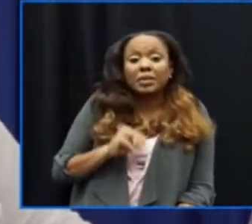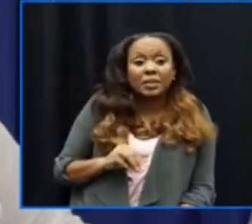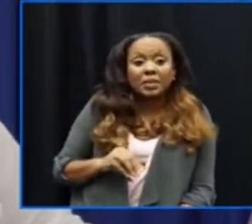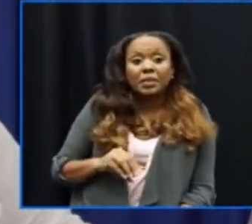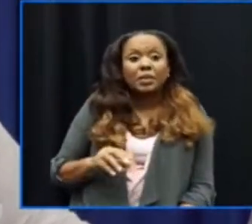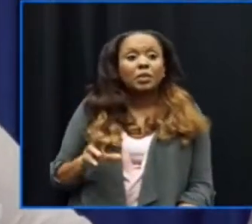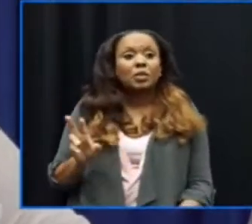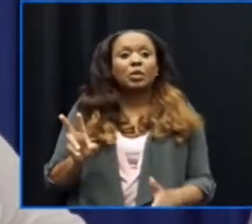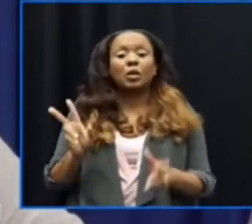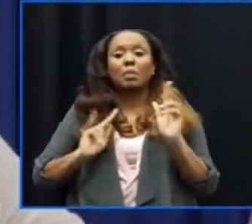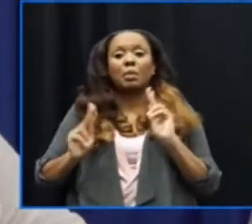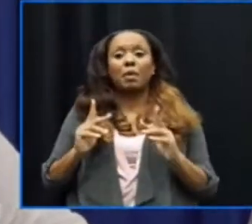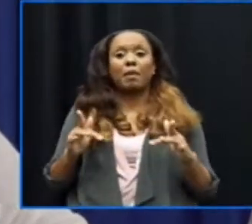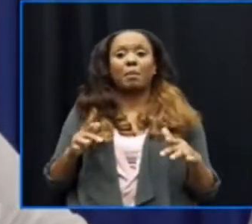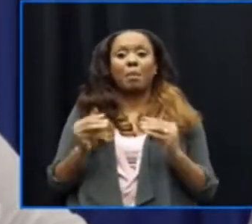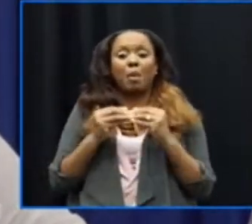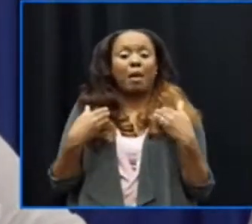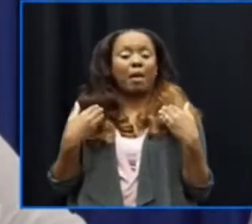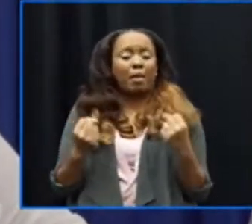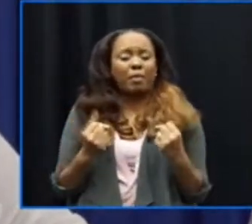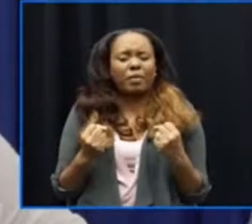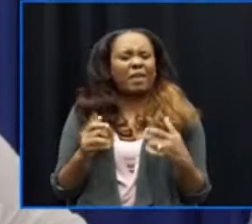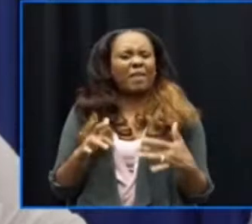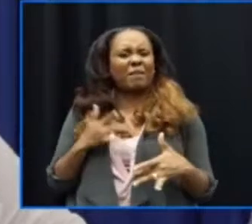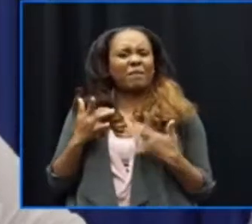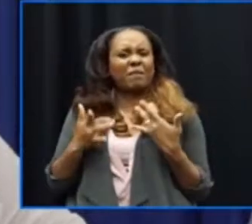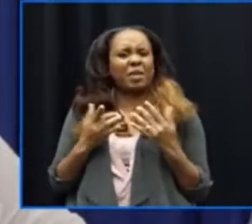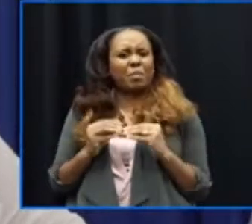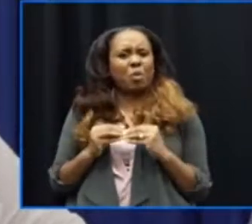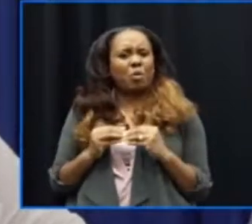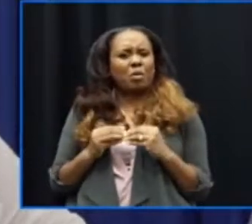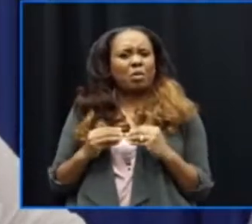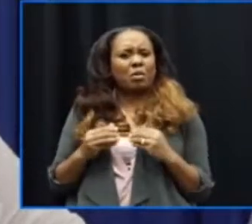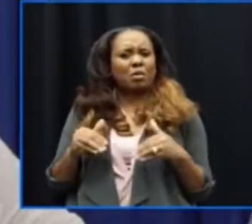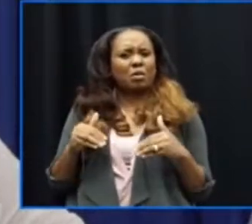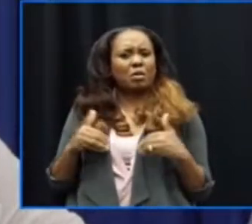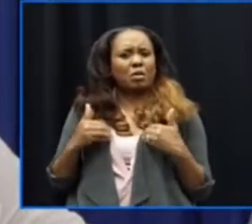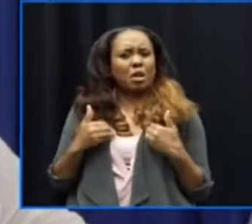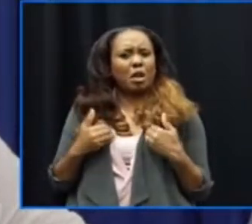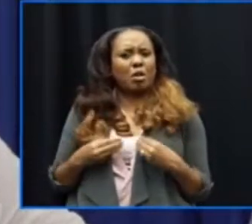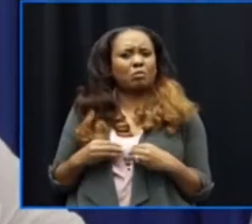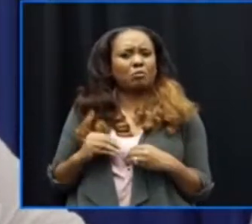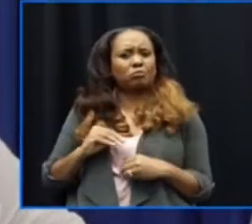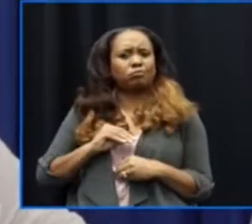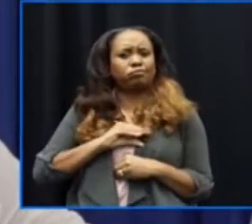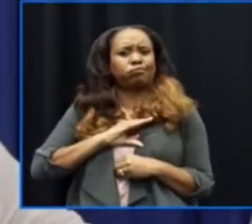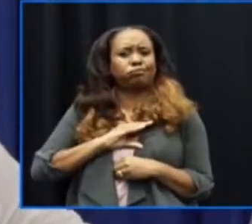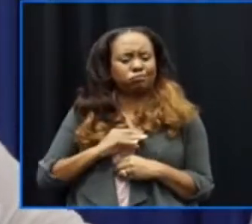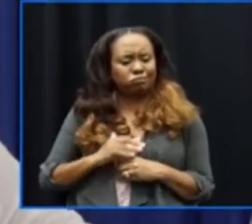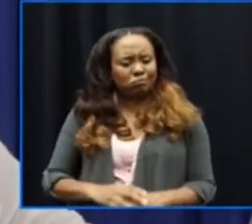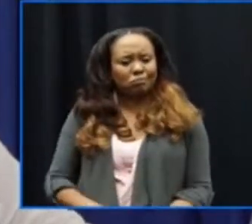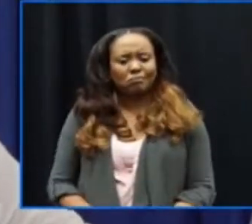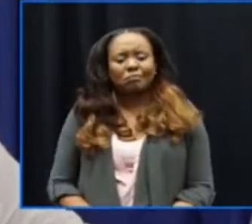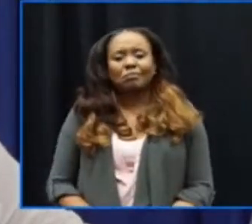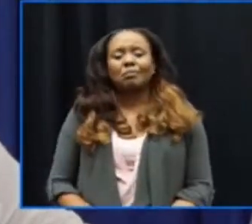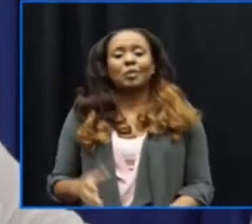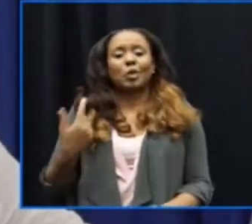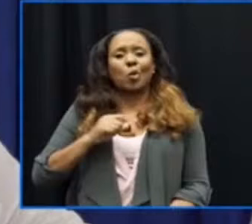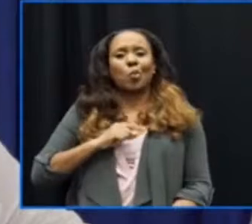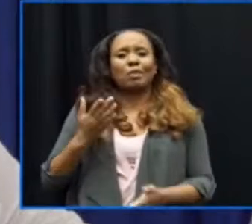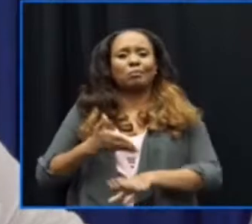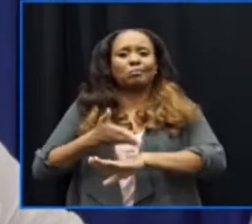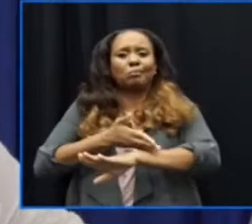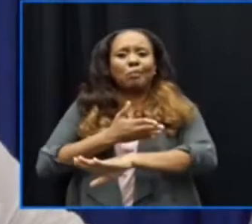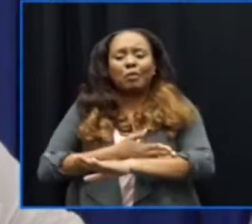what they used to do at 70. The point is that we have all benefited from improvements in medical